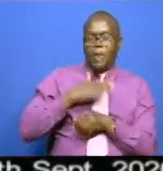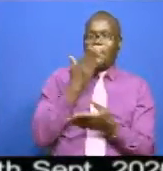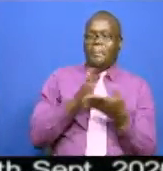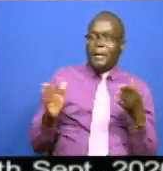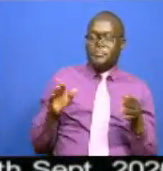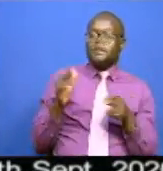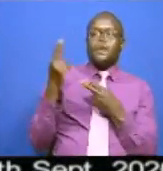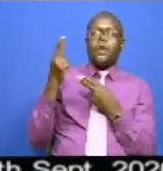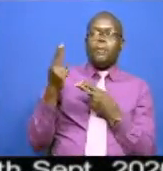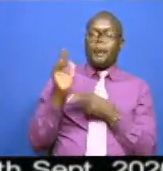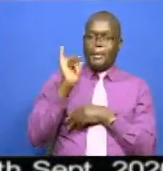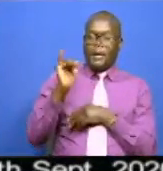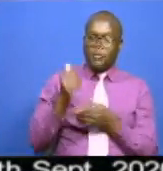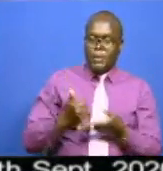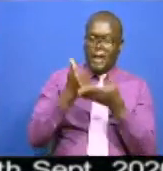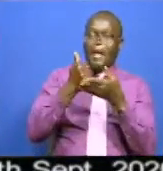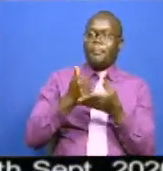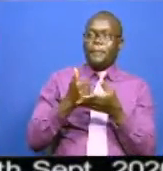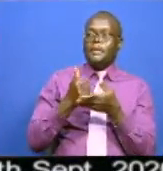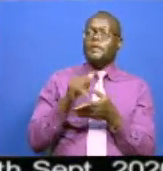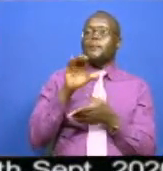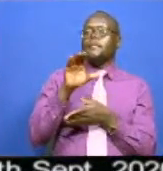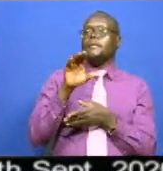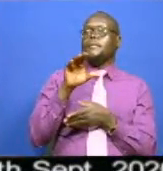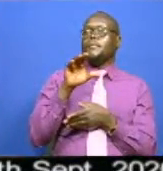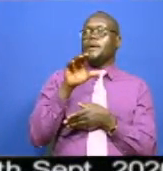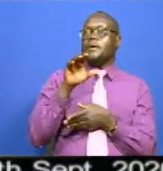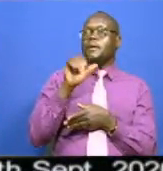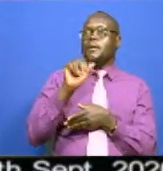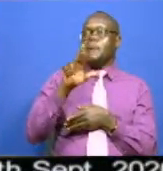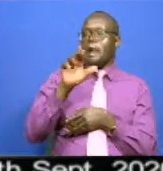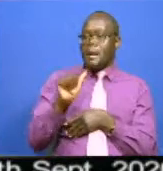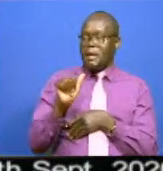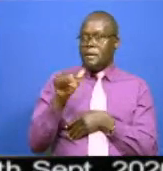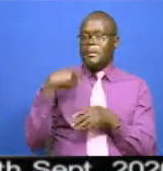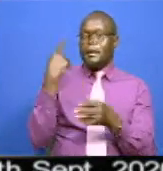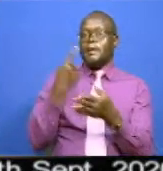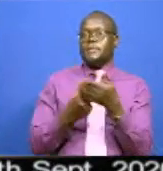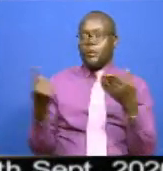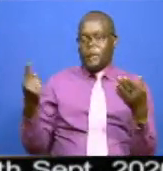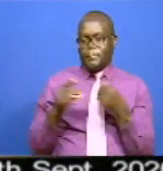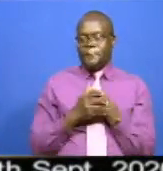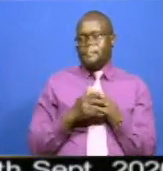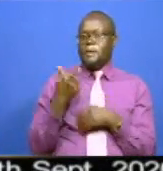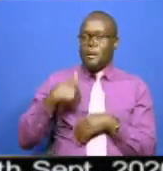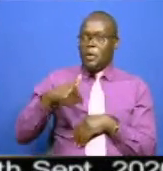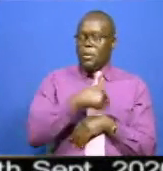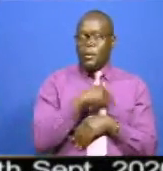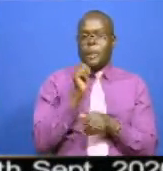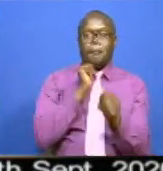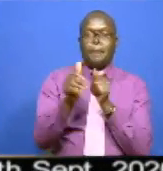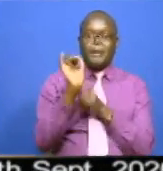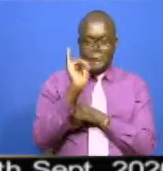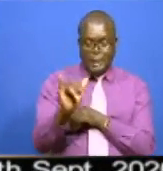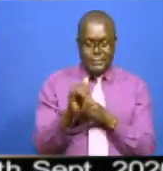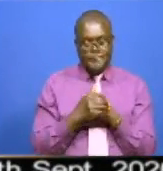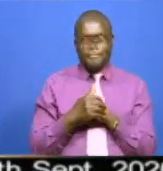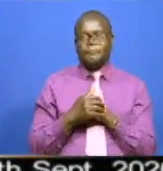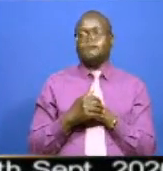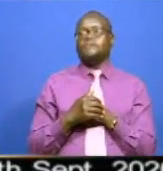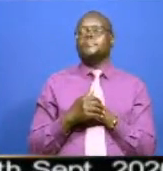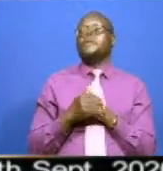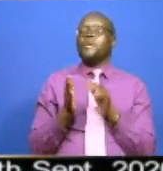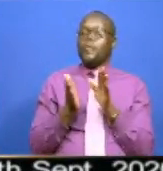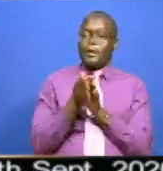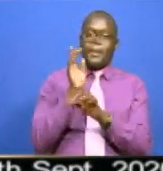also hoping that they are going to fast-track the CARA so that by next week, we are able to also pass that, but with that